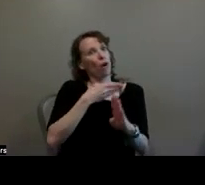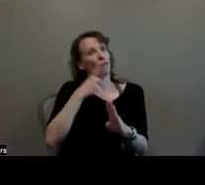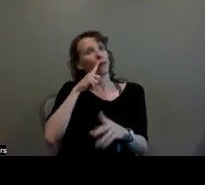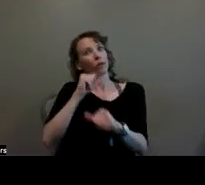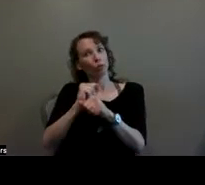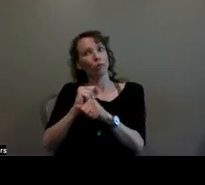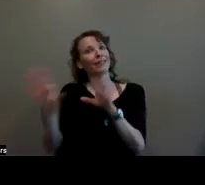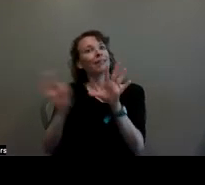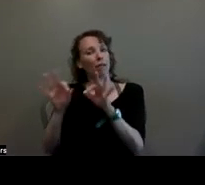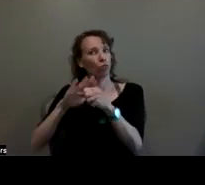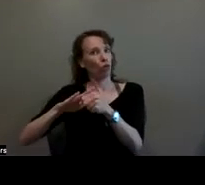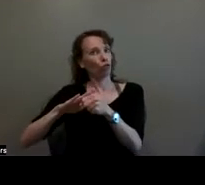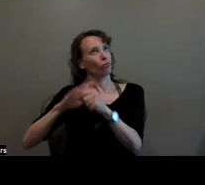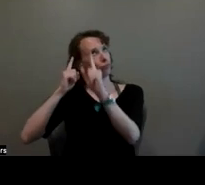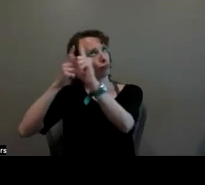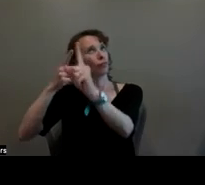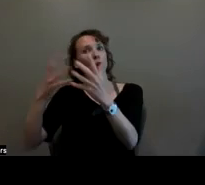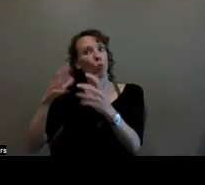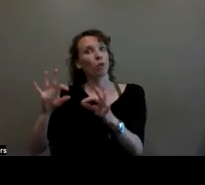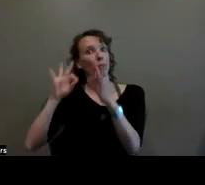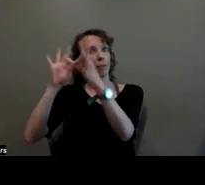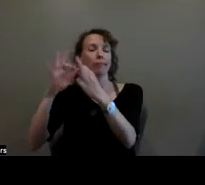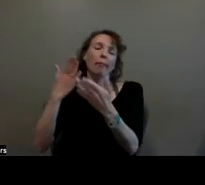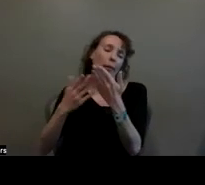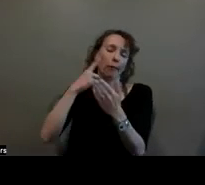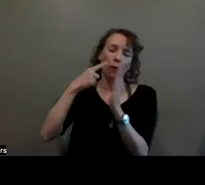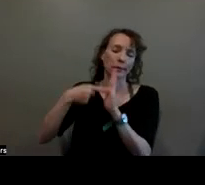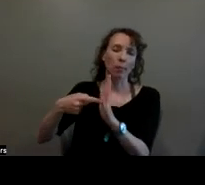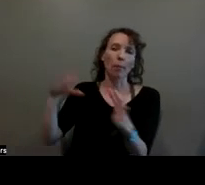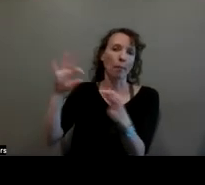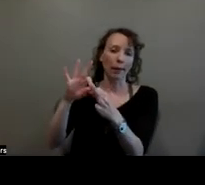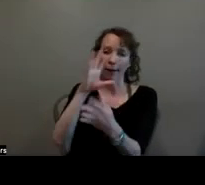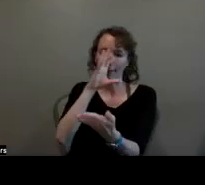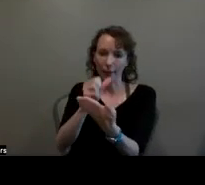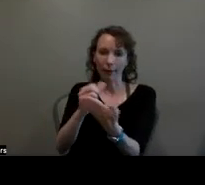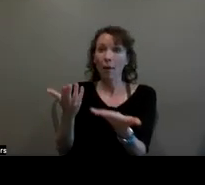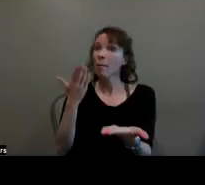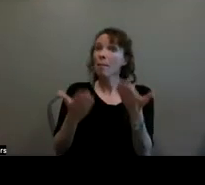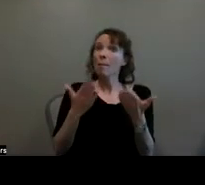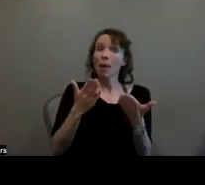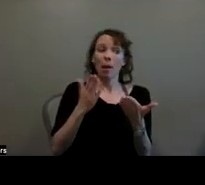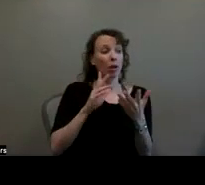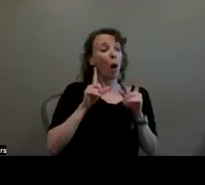In this case, binding affinity. You could just be acquiring high likelihood